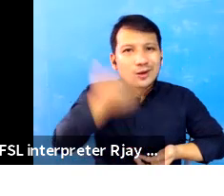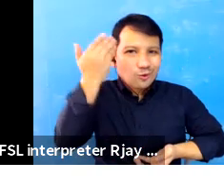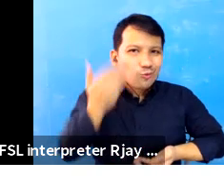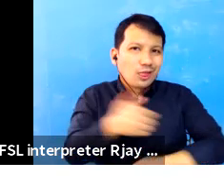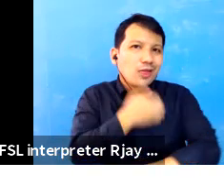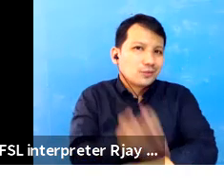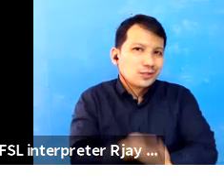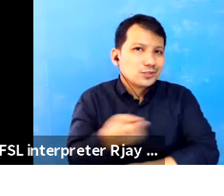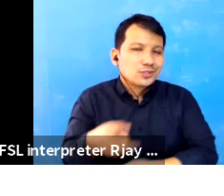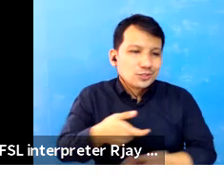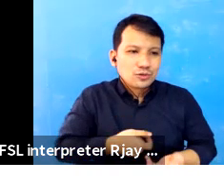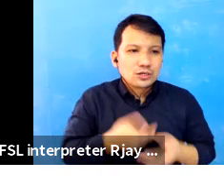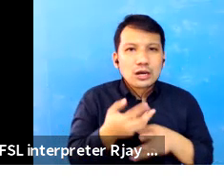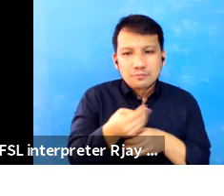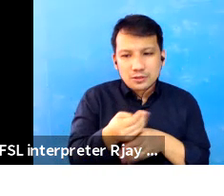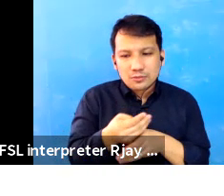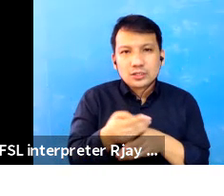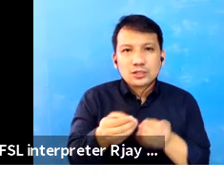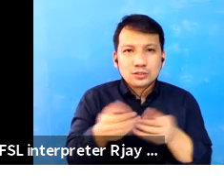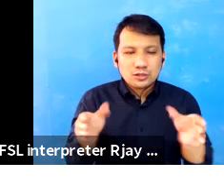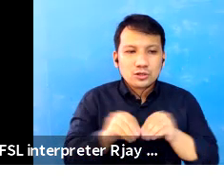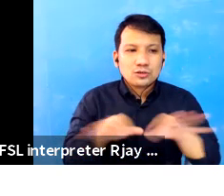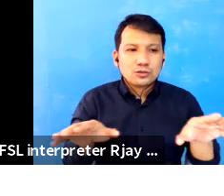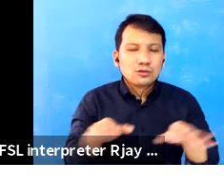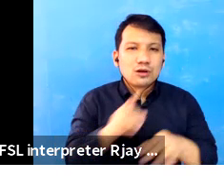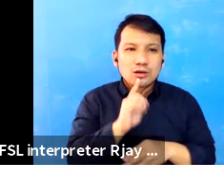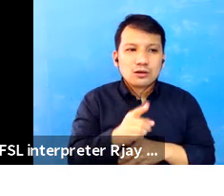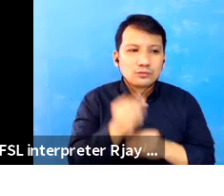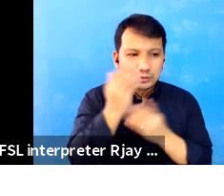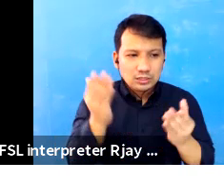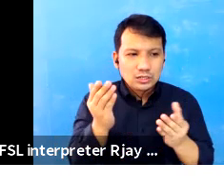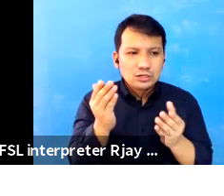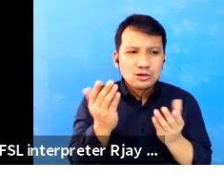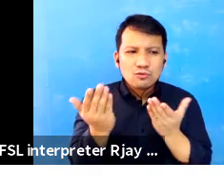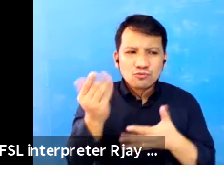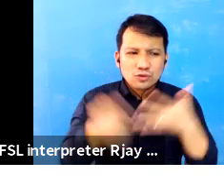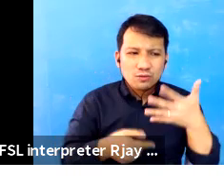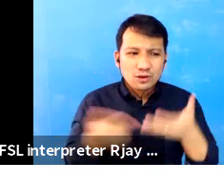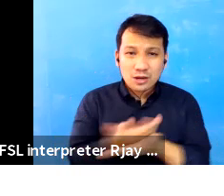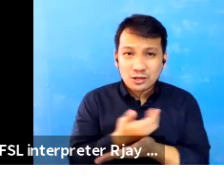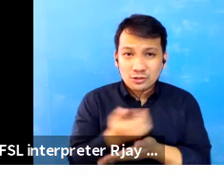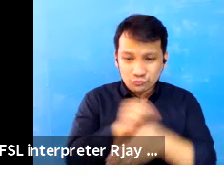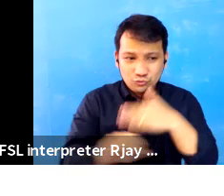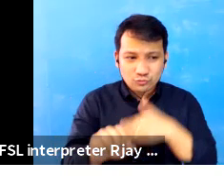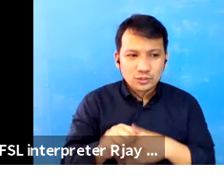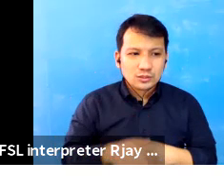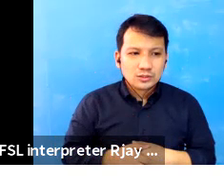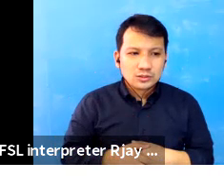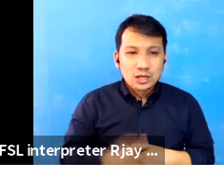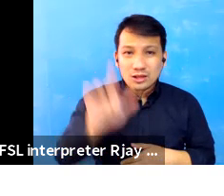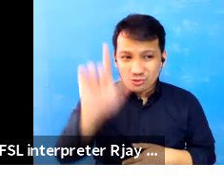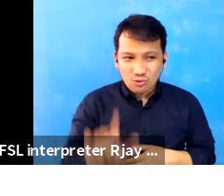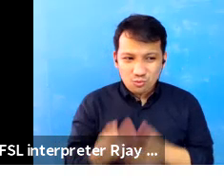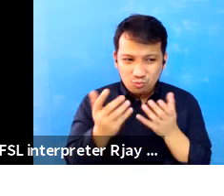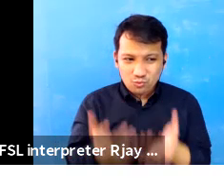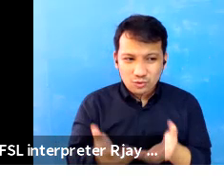then obviously milk production may also be affected. Among the newborn, we look at low birth weight, and